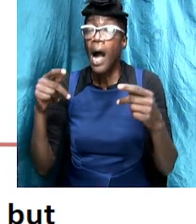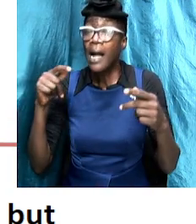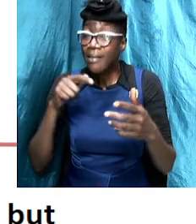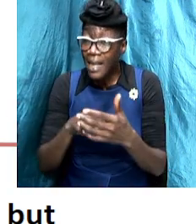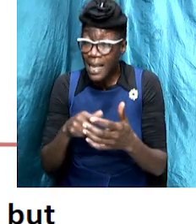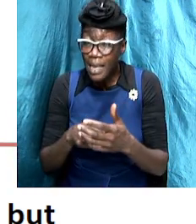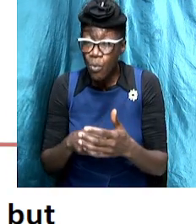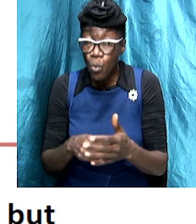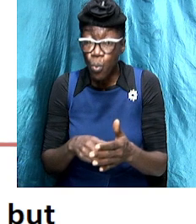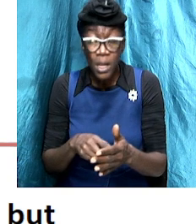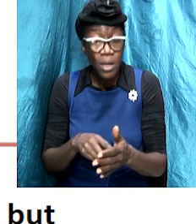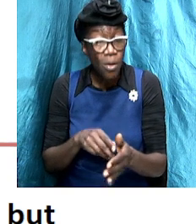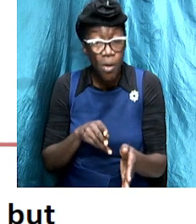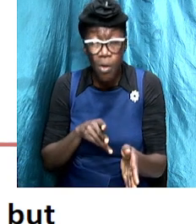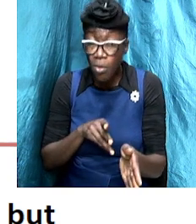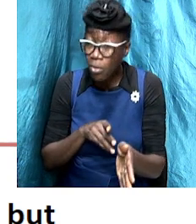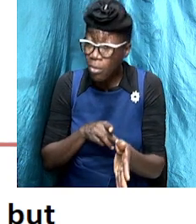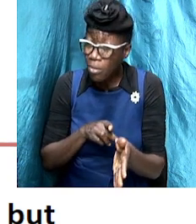remedy.